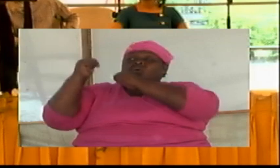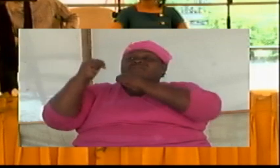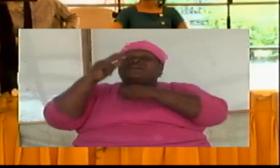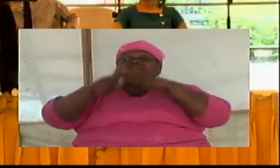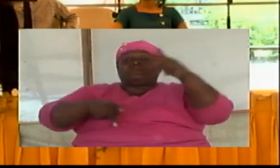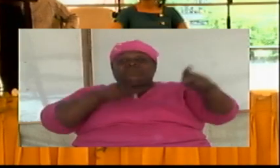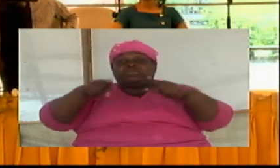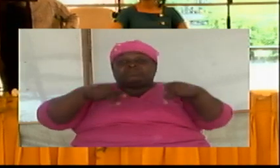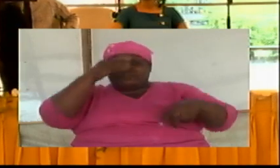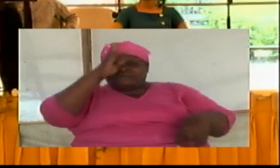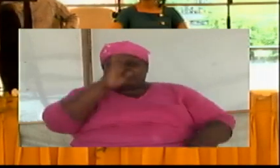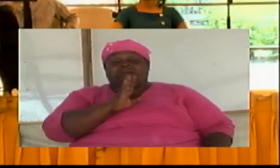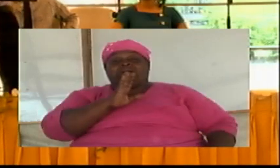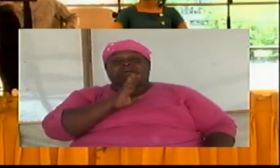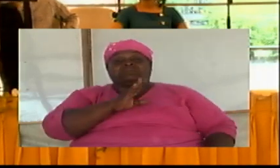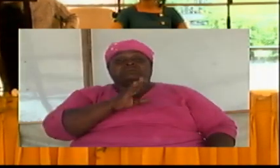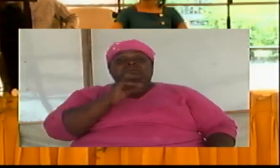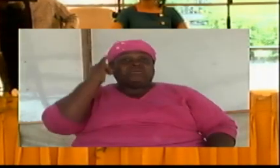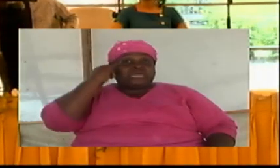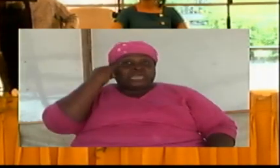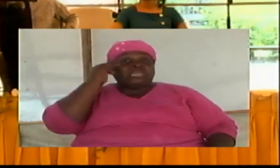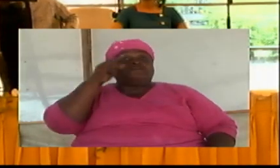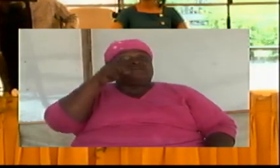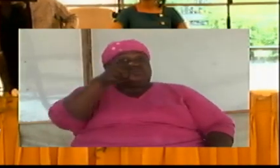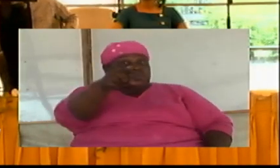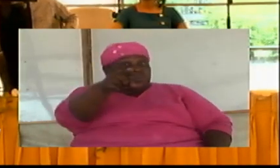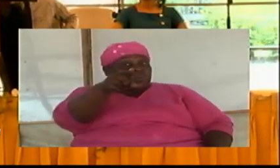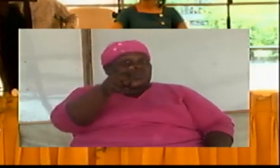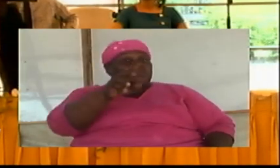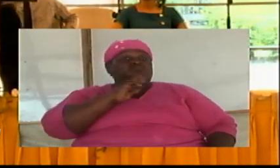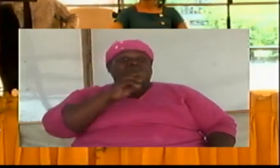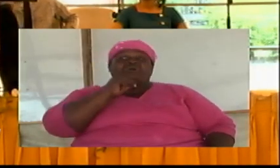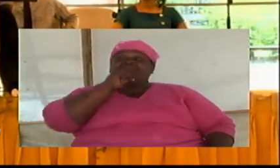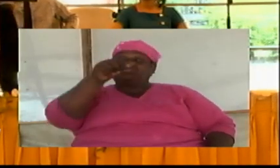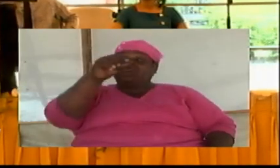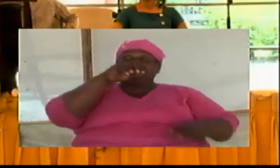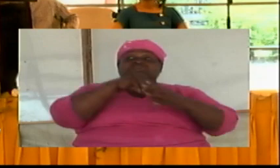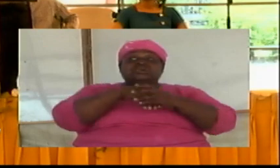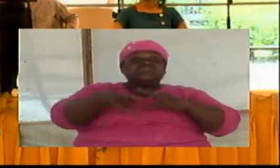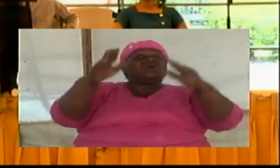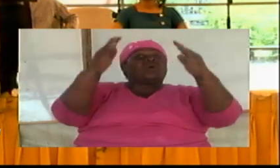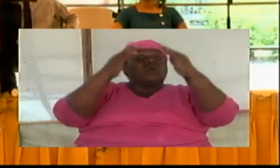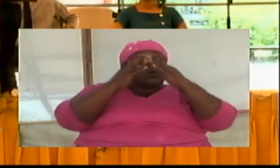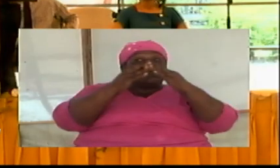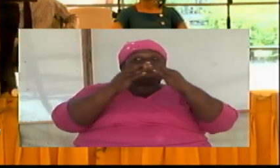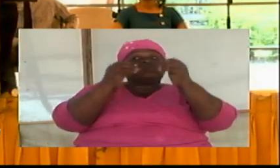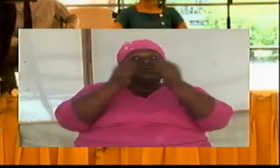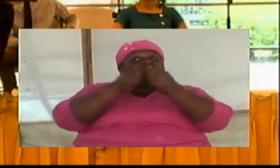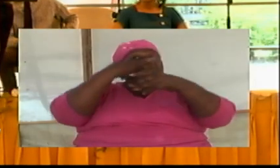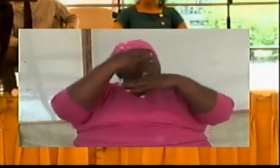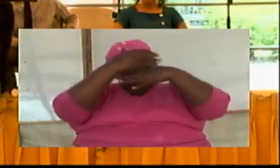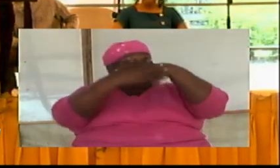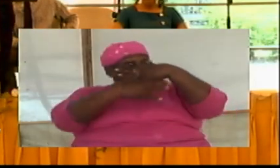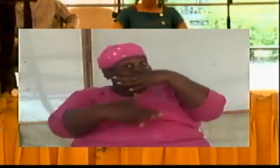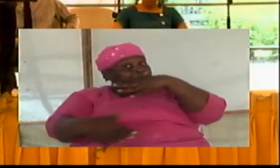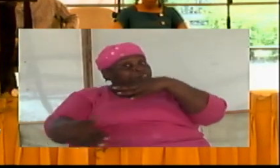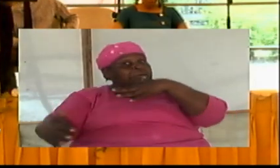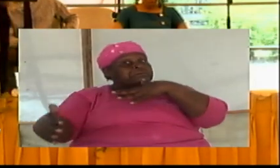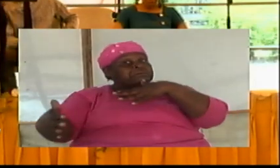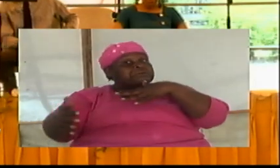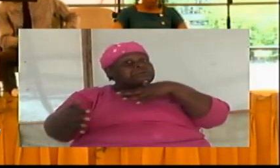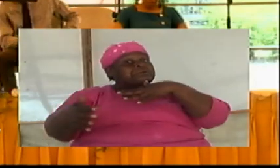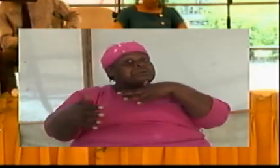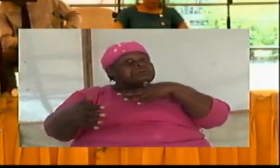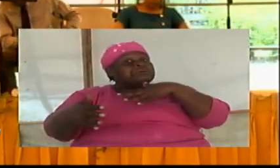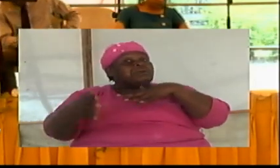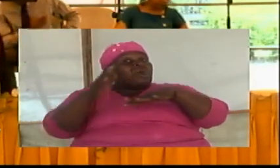for the people of God. If you are not in the house with the blood mark, and I'm talking now about